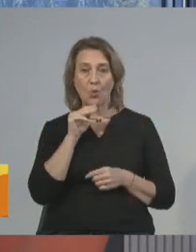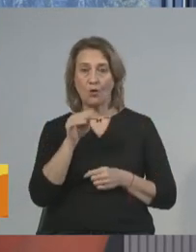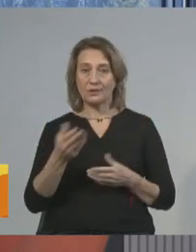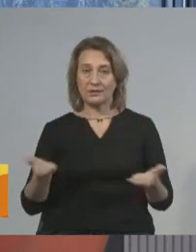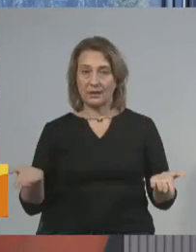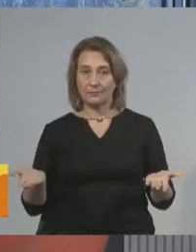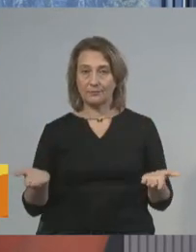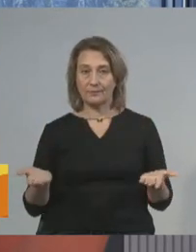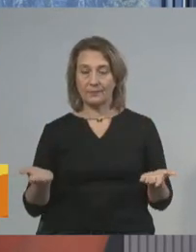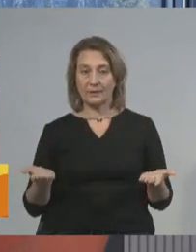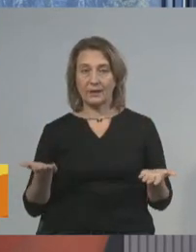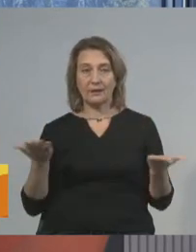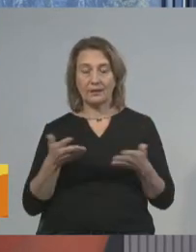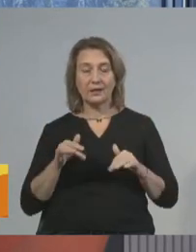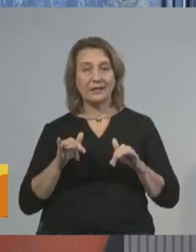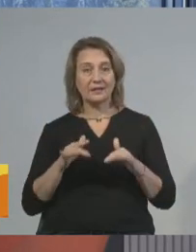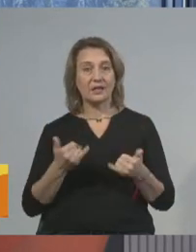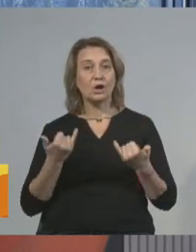council